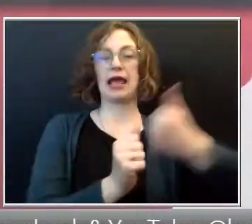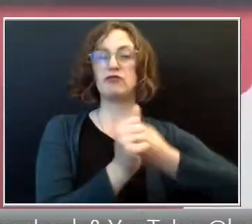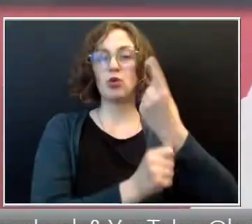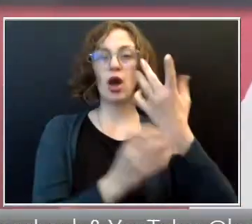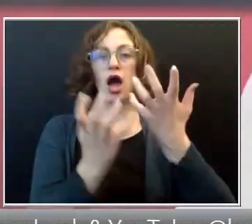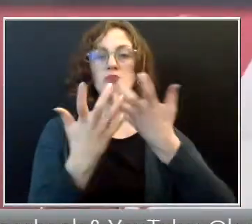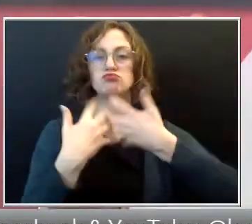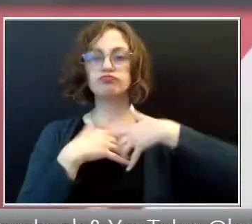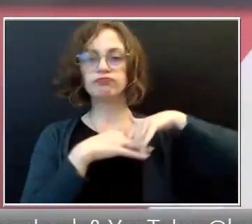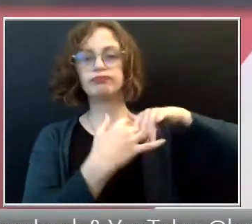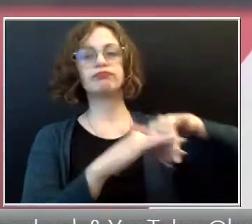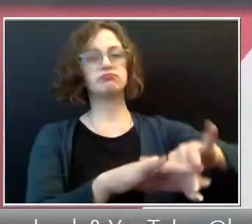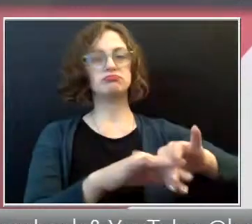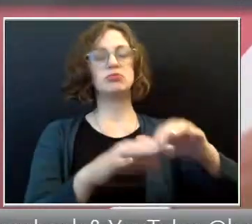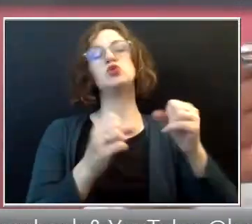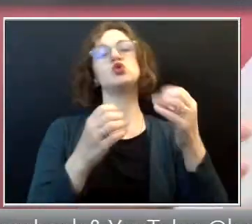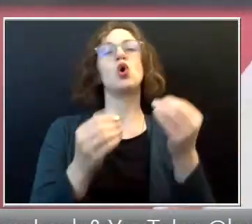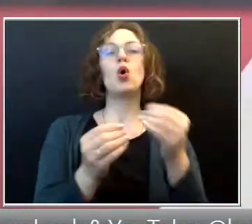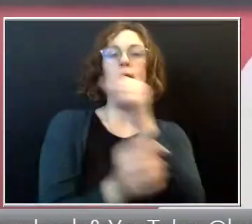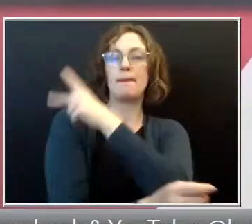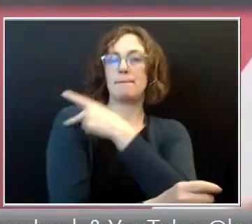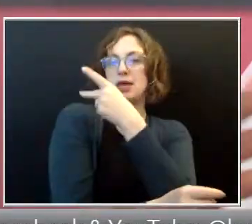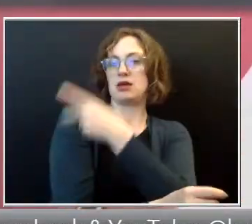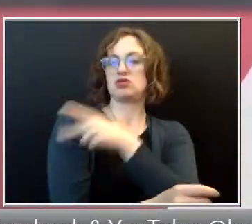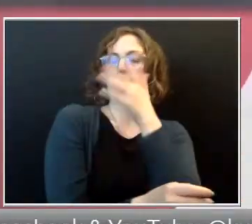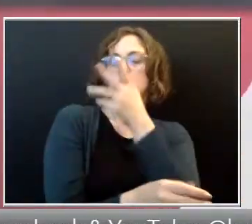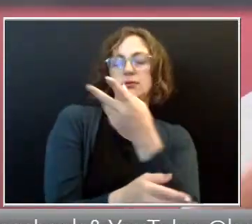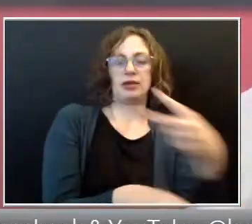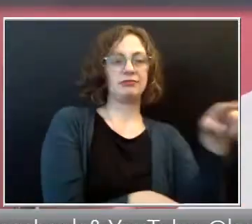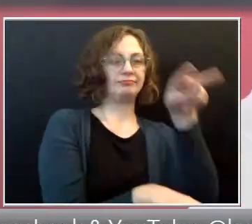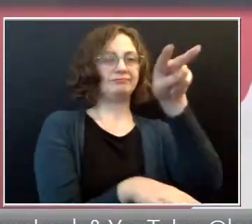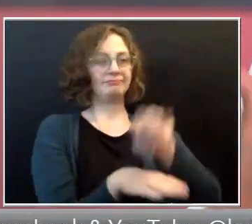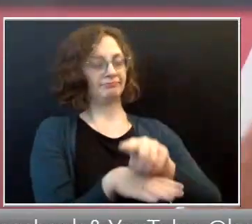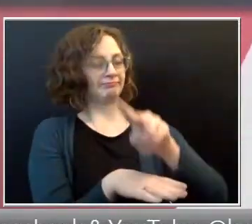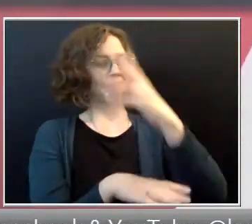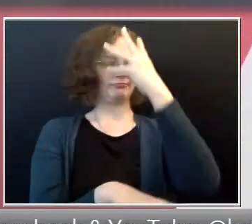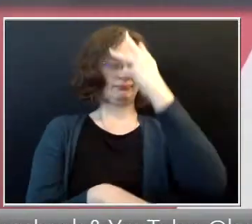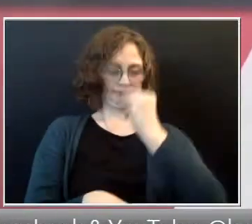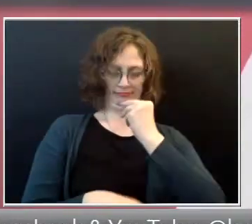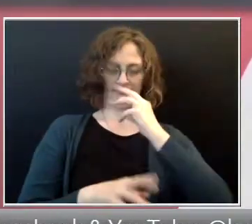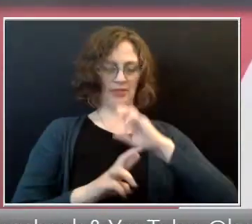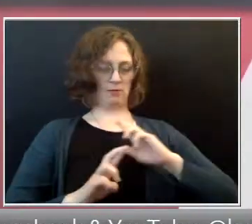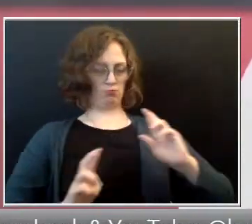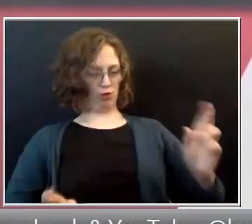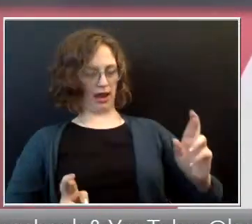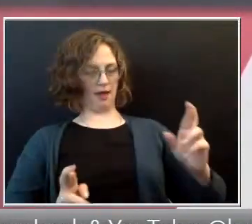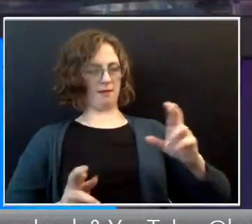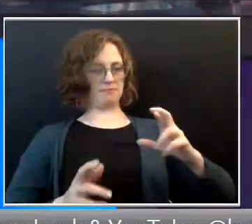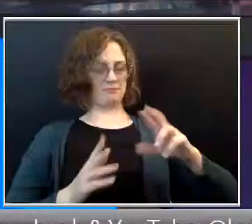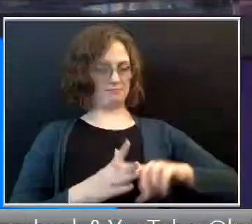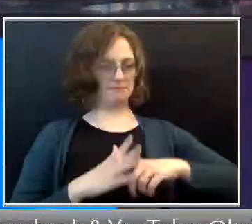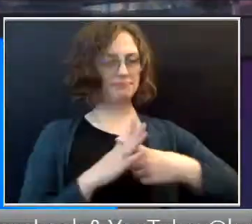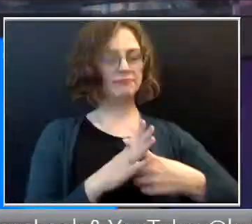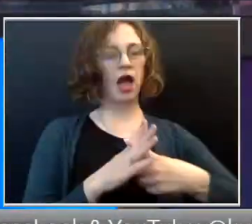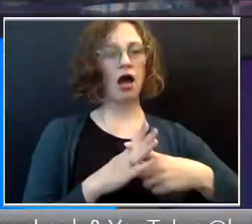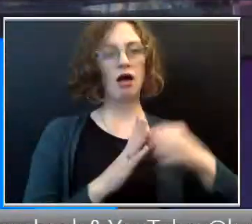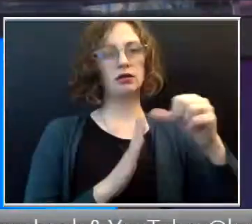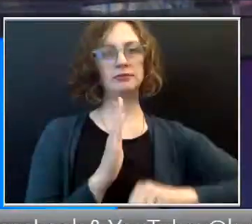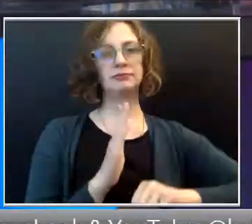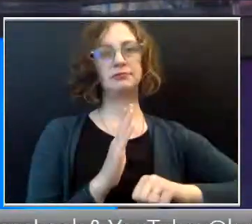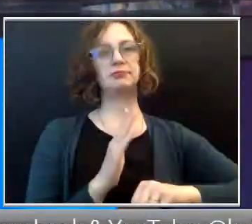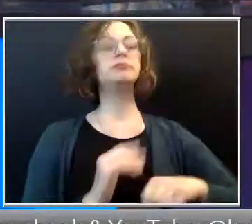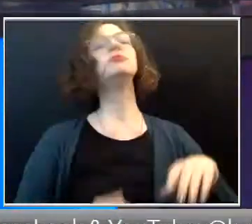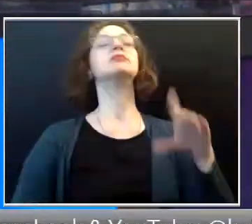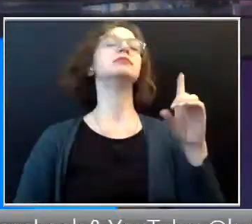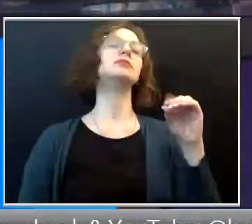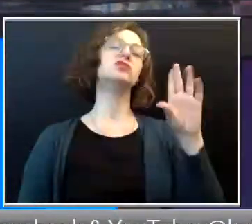get patients, you know, on the table, asleep, prepped, and then get into the clot. How big was Doug's clot compared to those